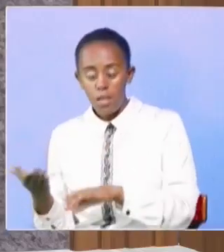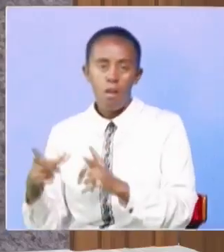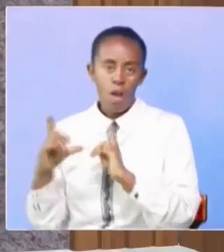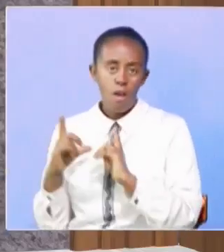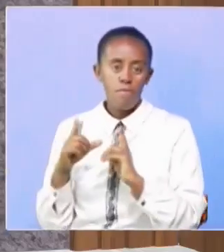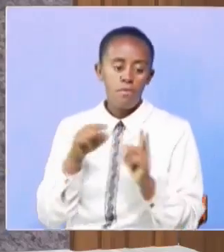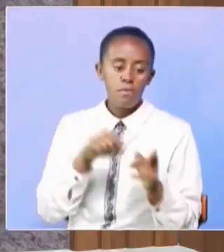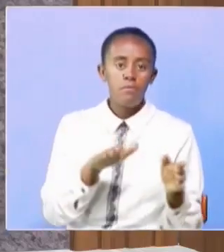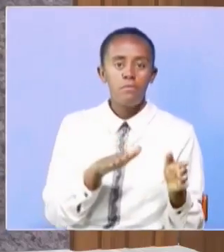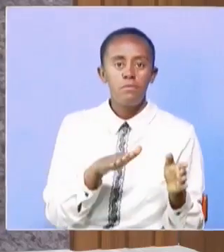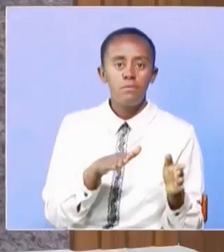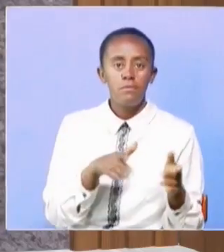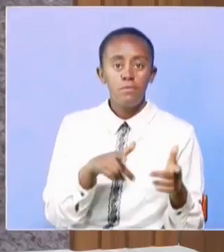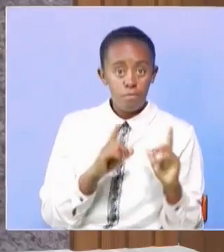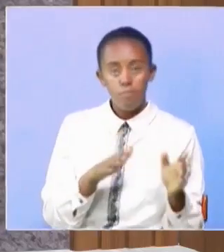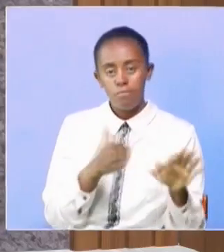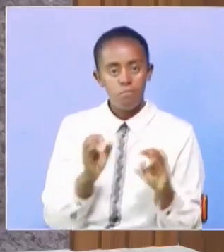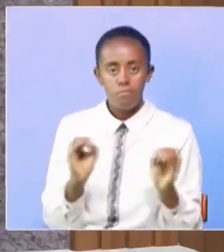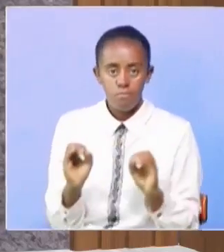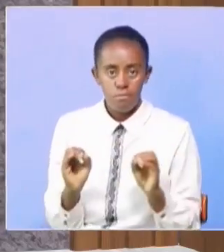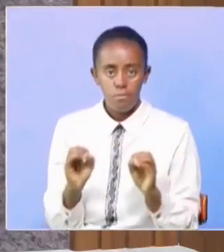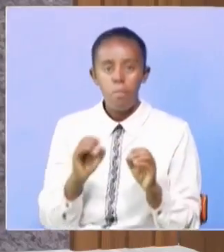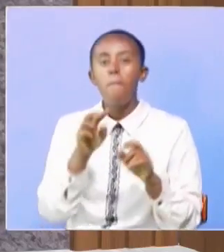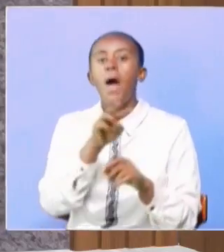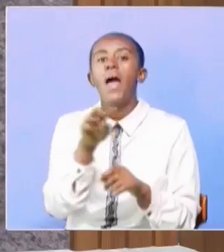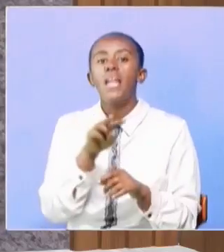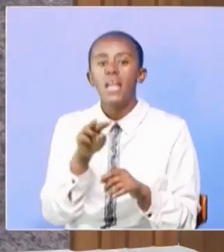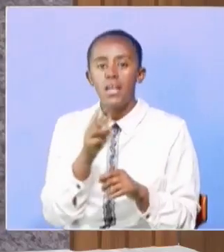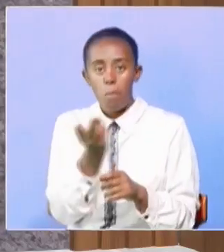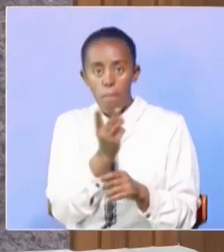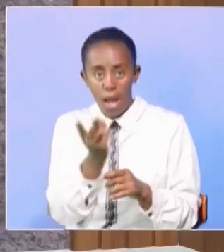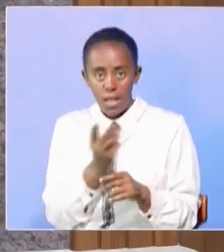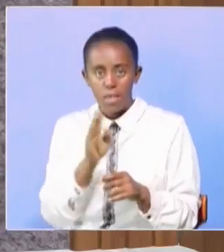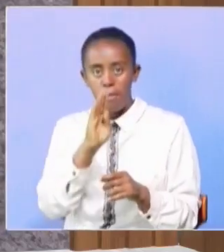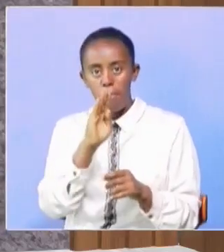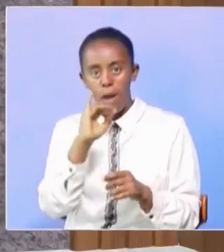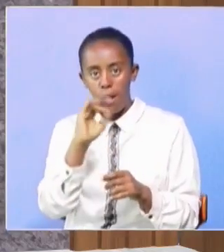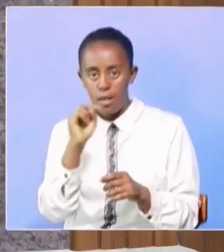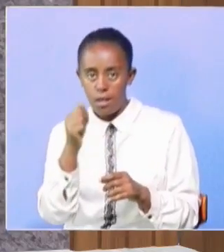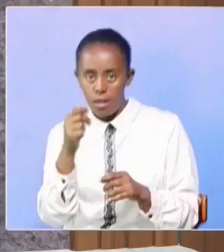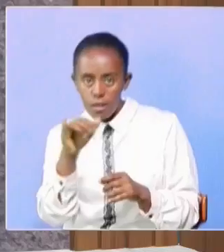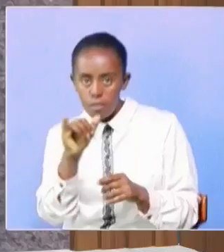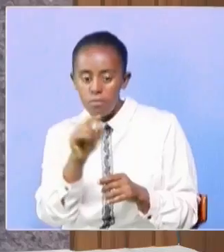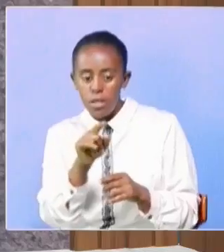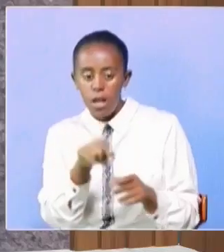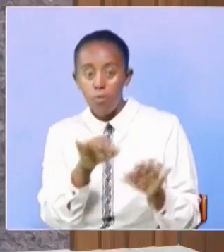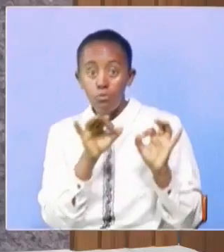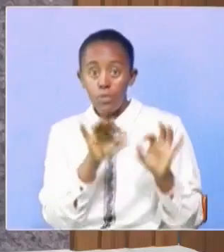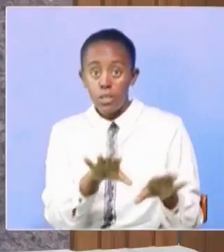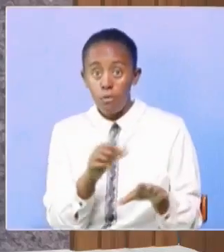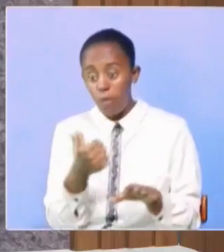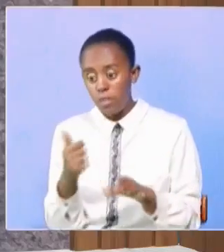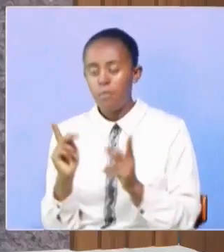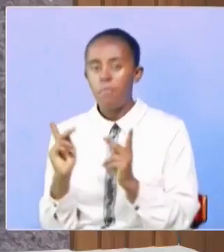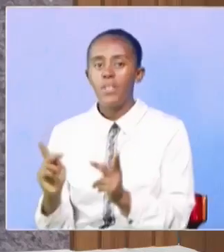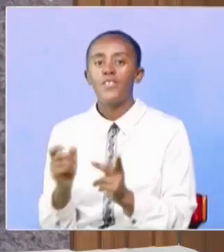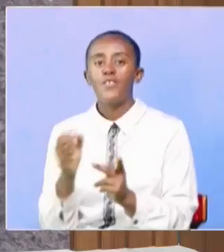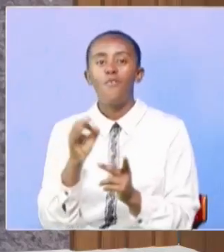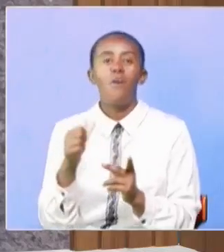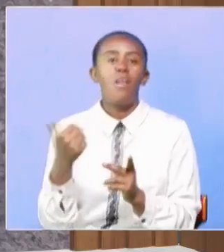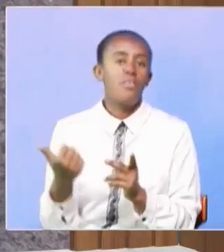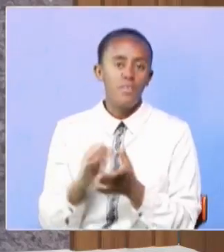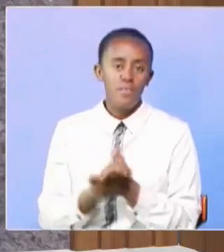alive. So that is what binary antonyms means. It means the absence of another and the presence of the